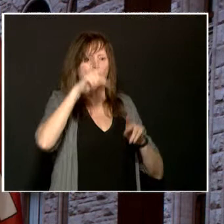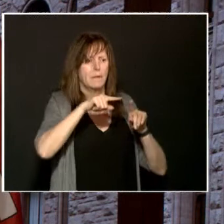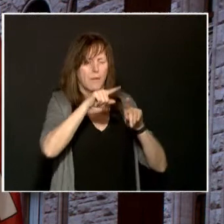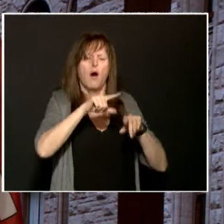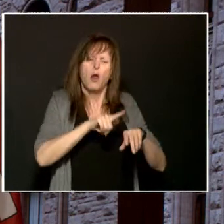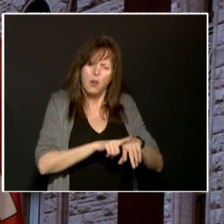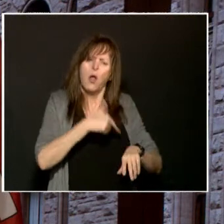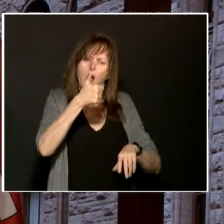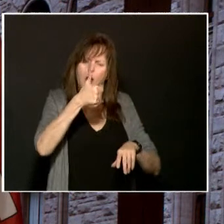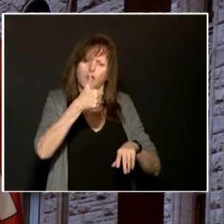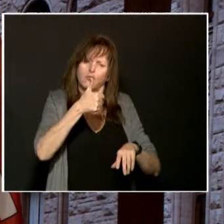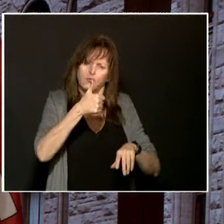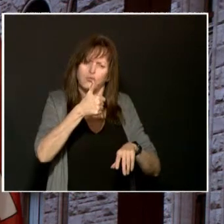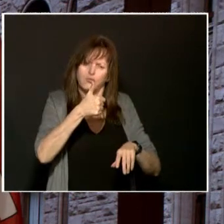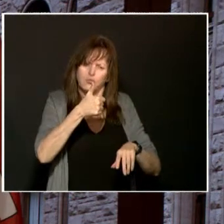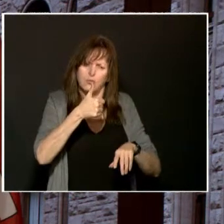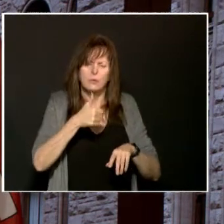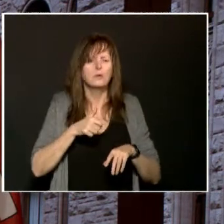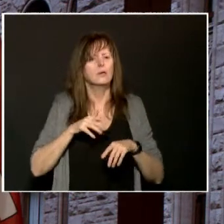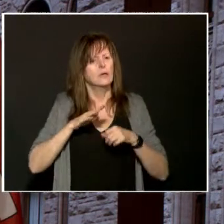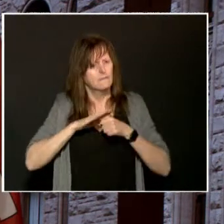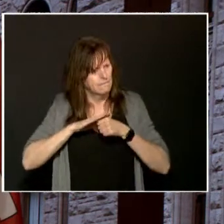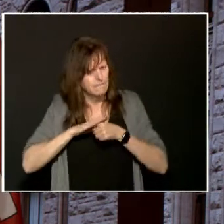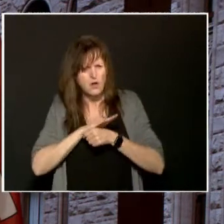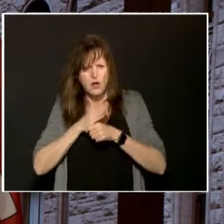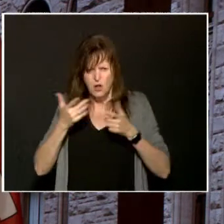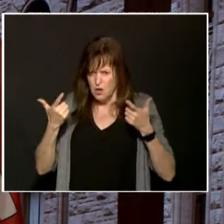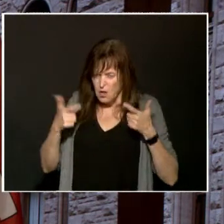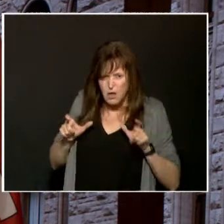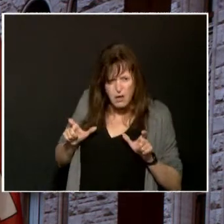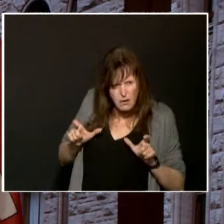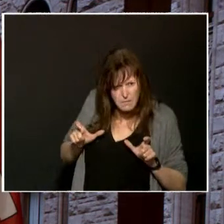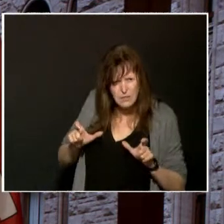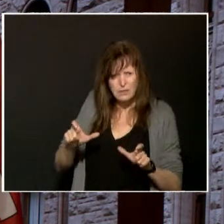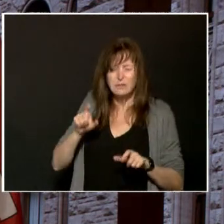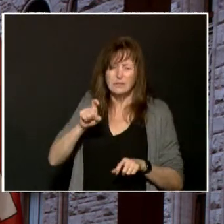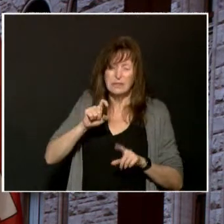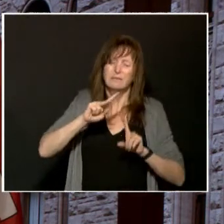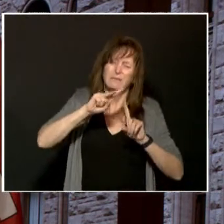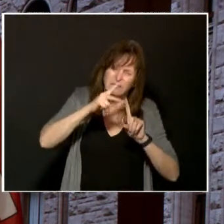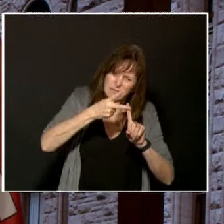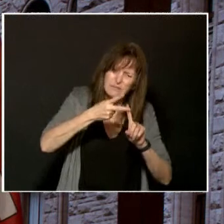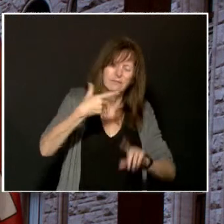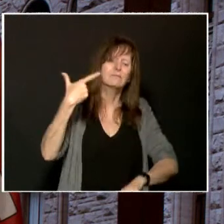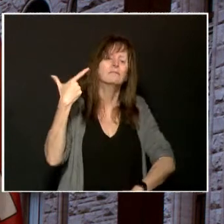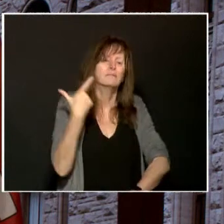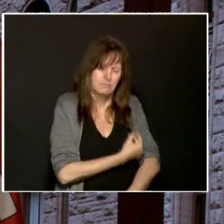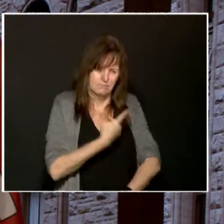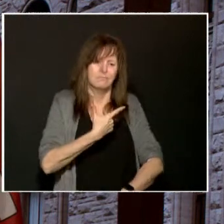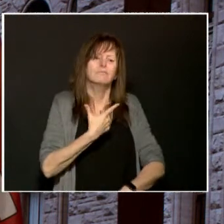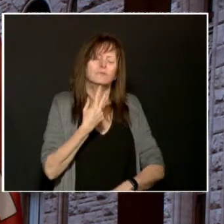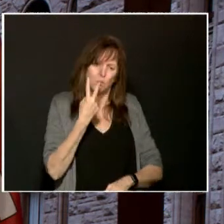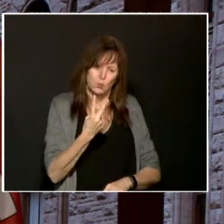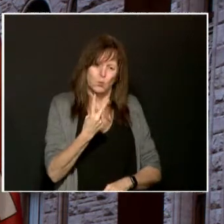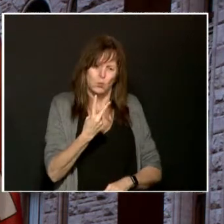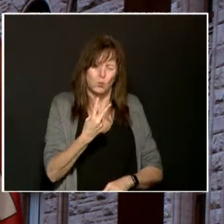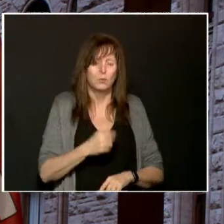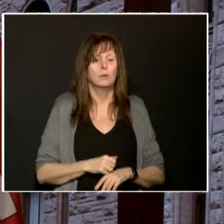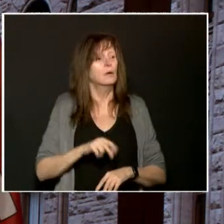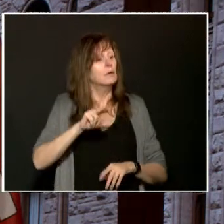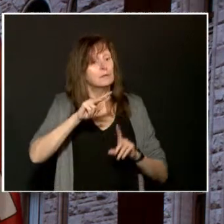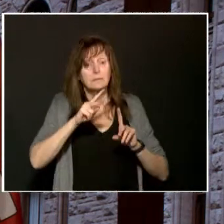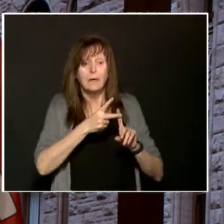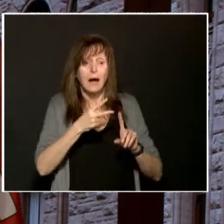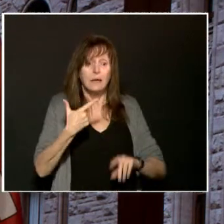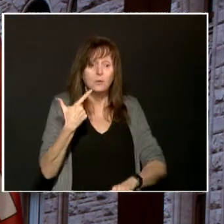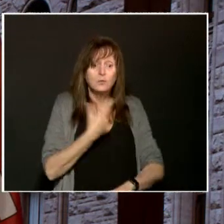doses, and you have to be at least, depending on which data you look at, 7 or 14 days post the second dose.